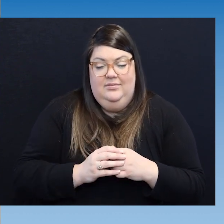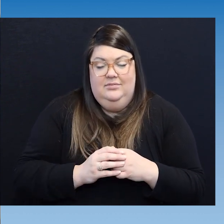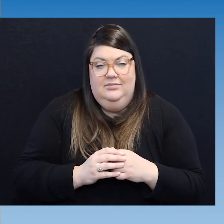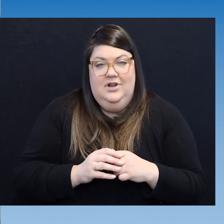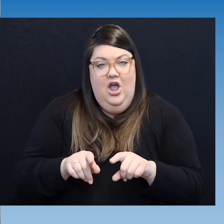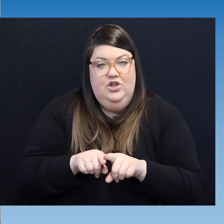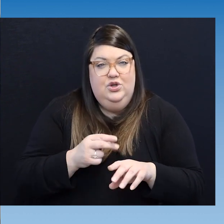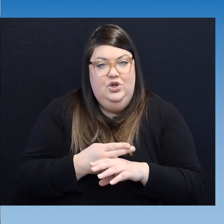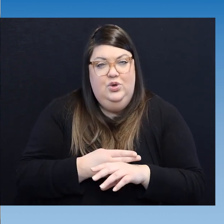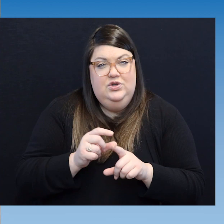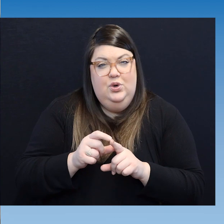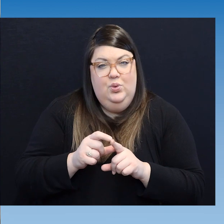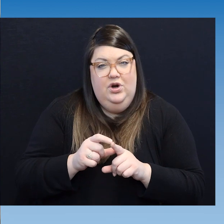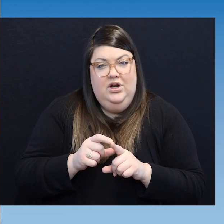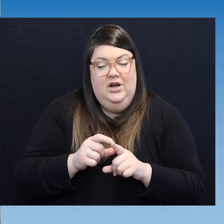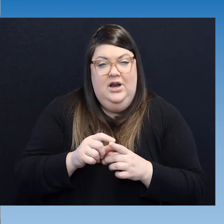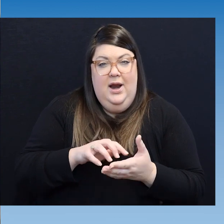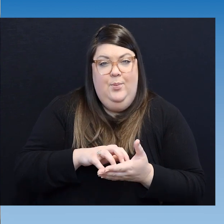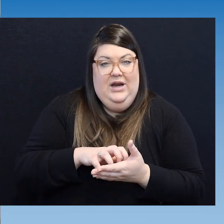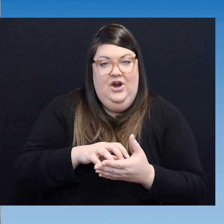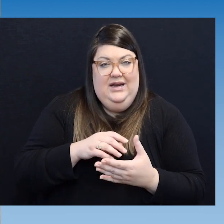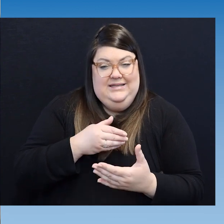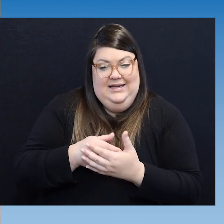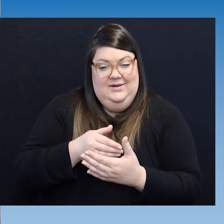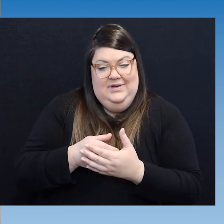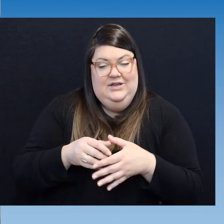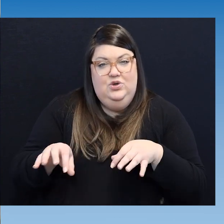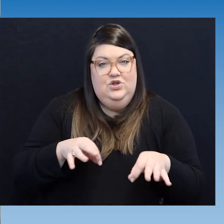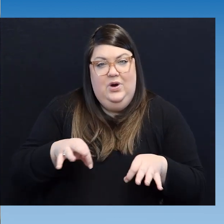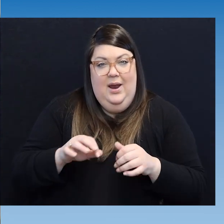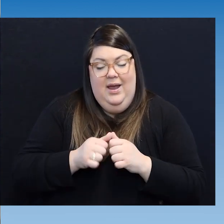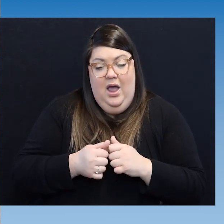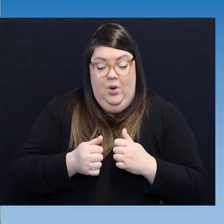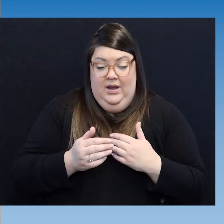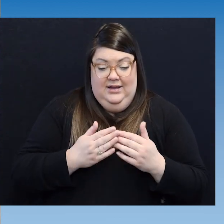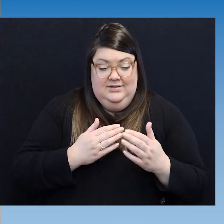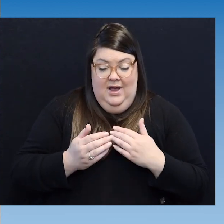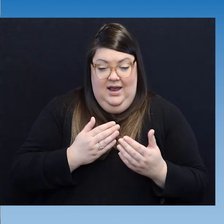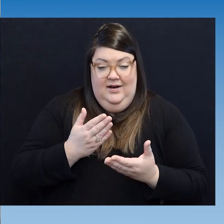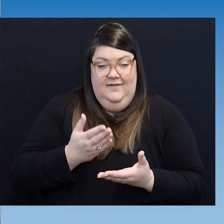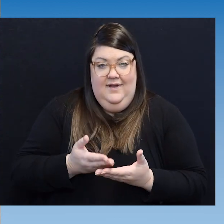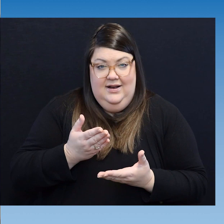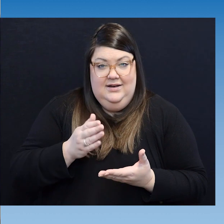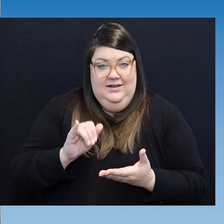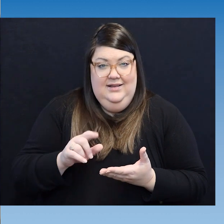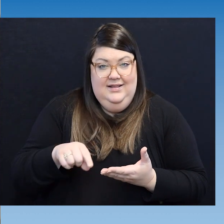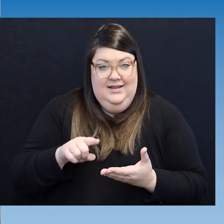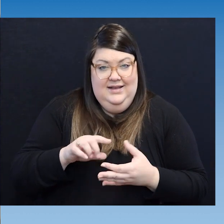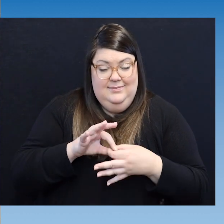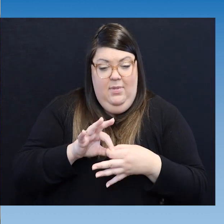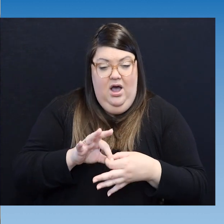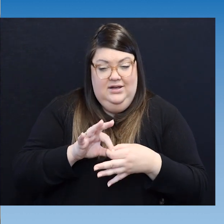they also use the term precarious intimacy to describe how, in spite of the fact that these